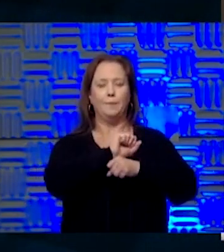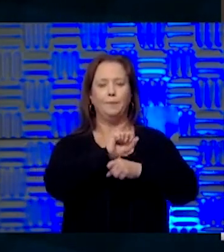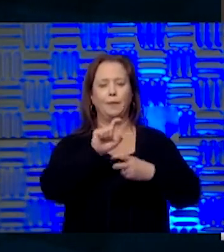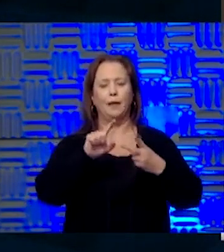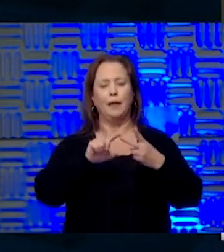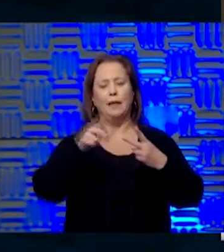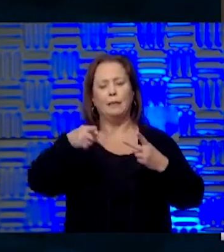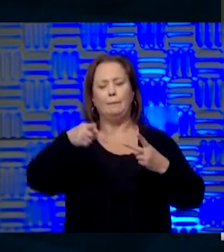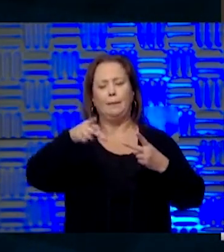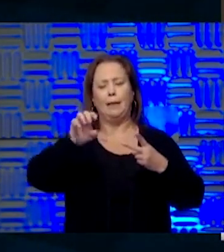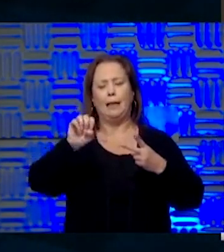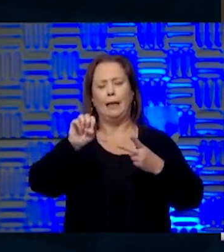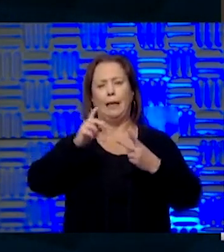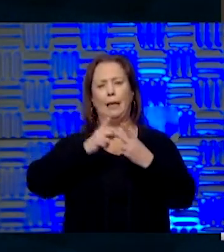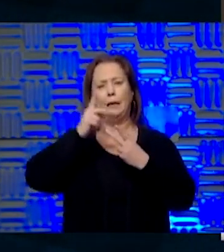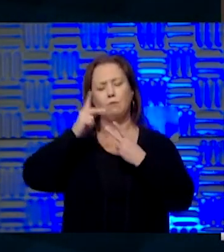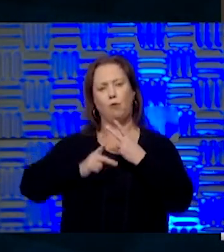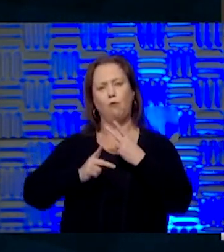I mentioned earlier,